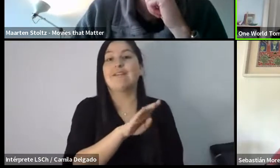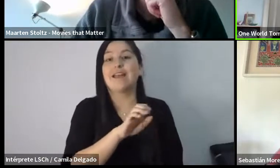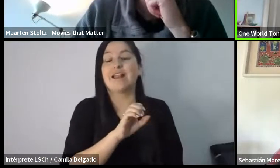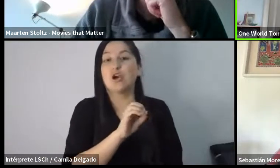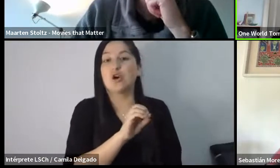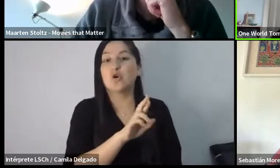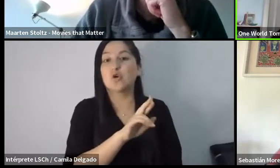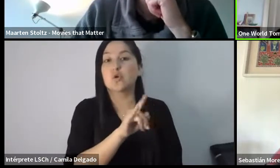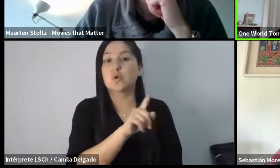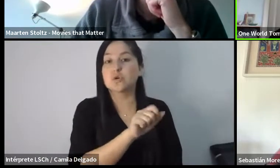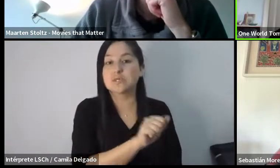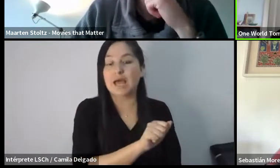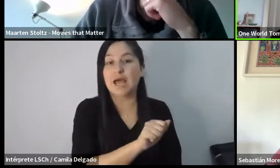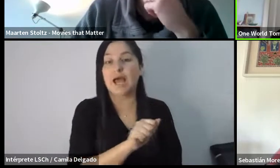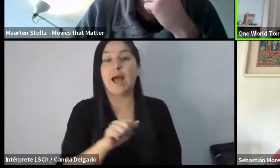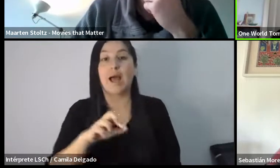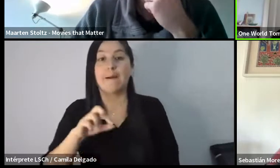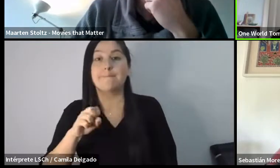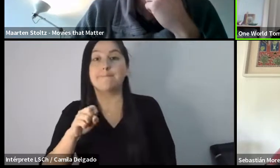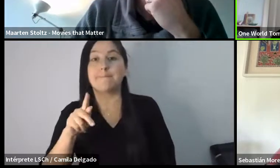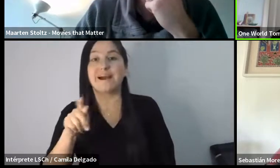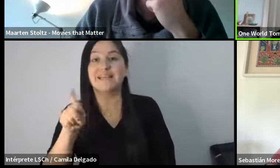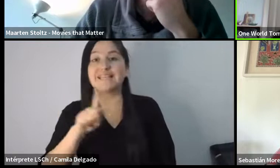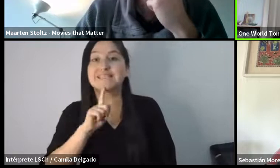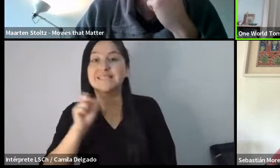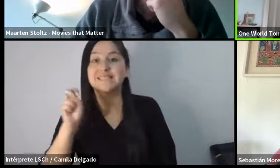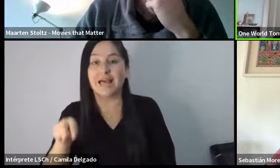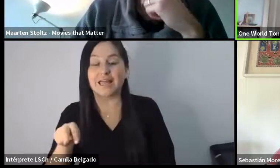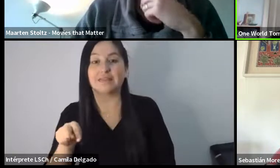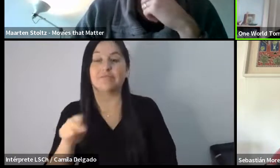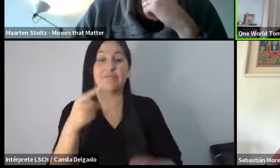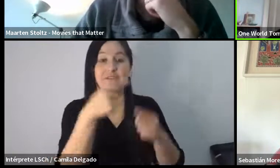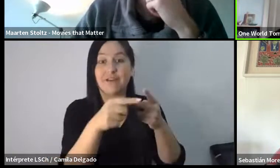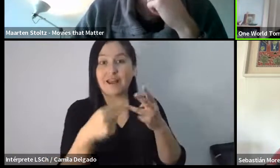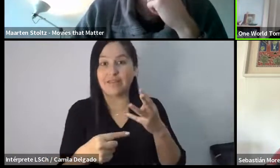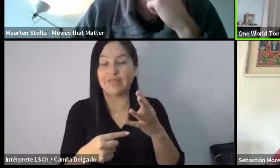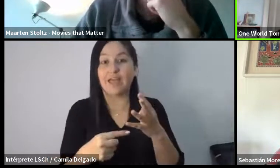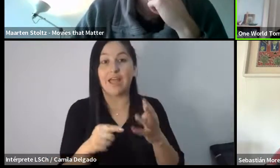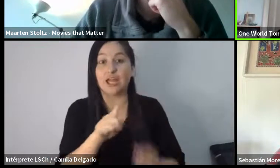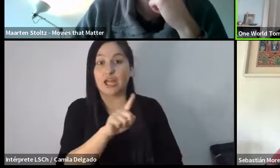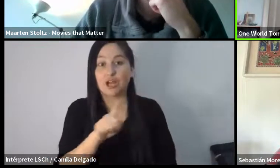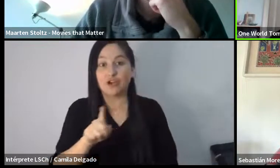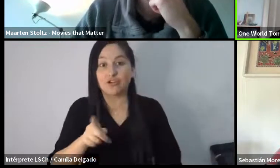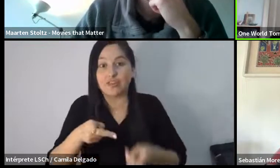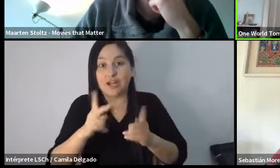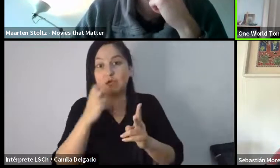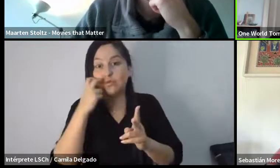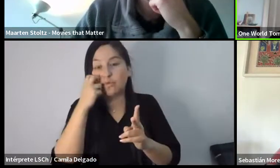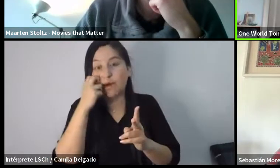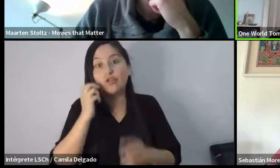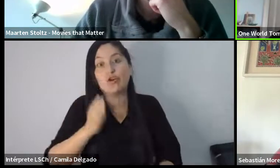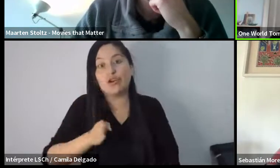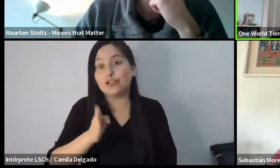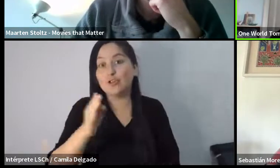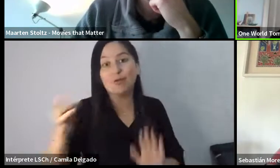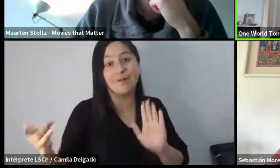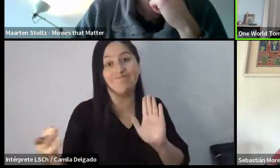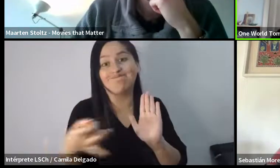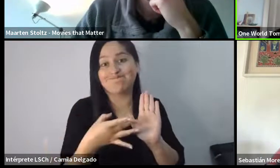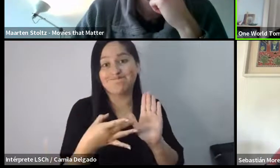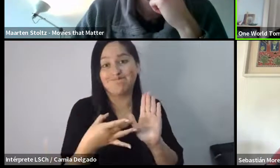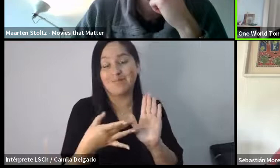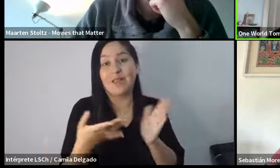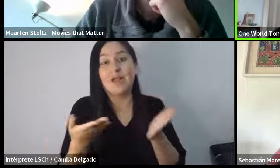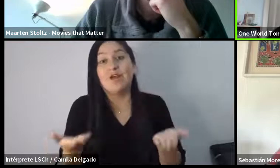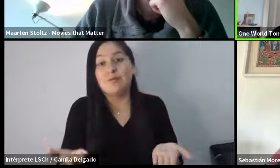violated like in the worst possible sense. And that's why we actually chose the topic, because we